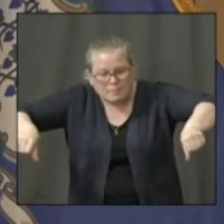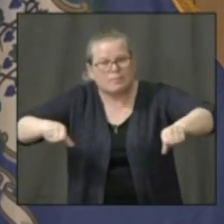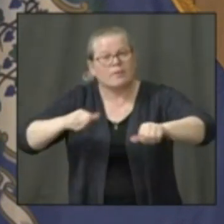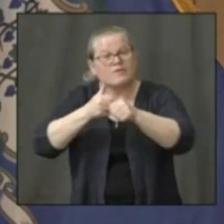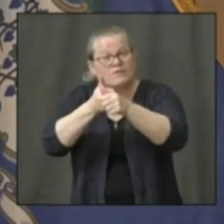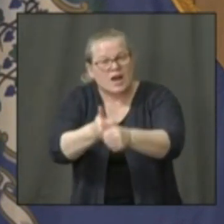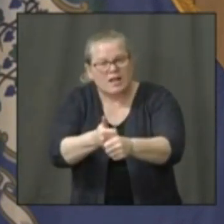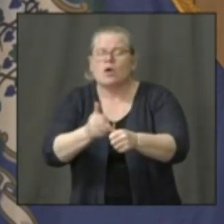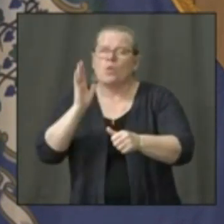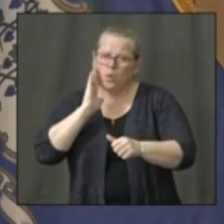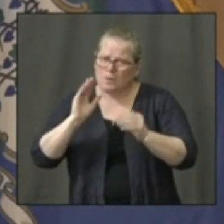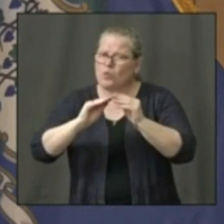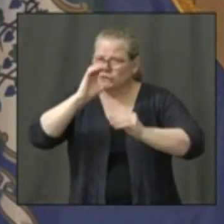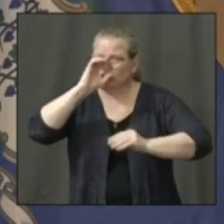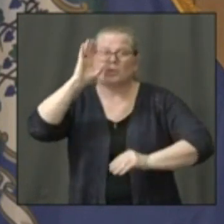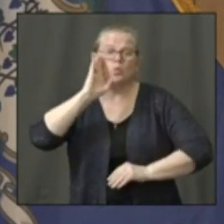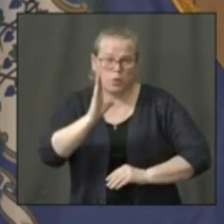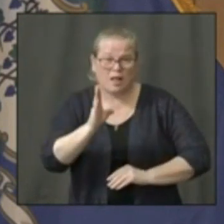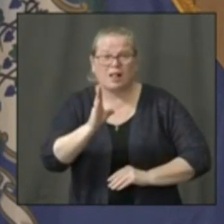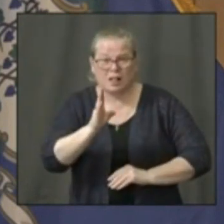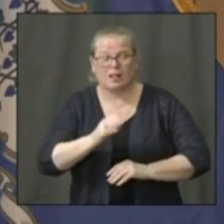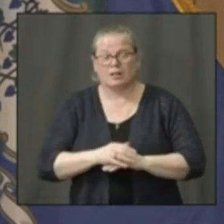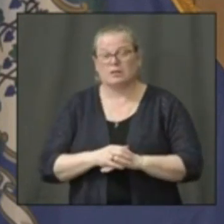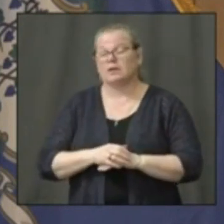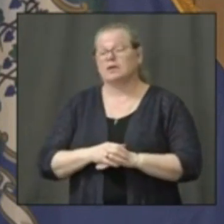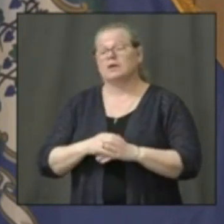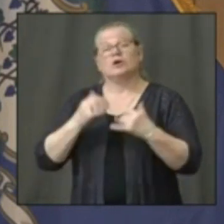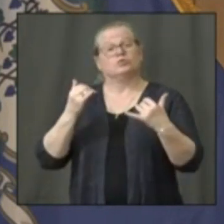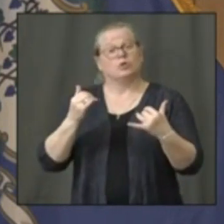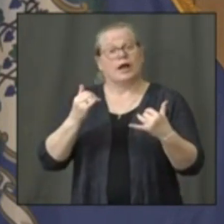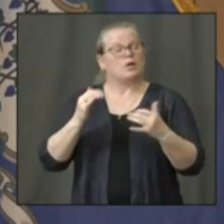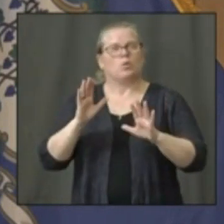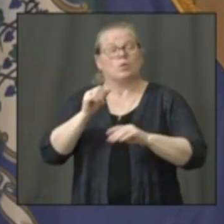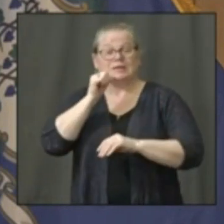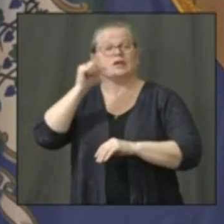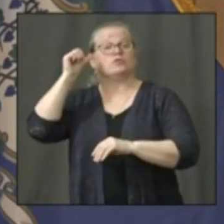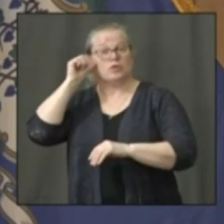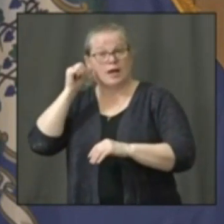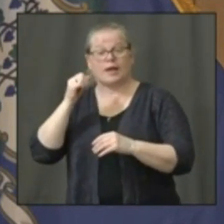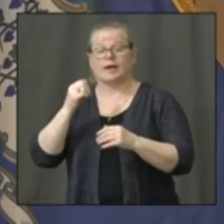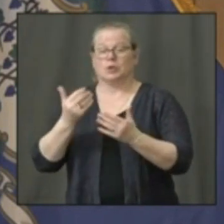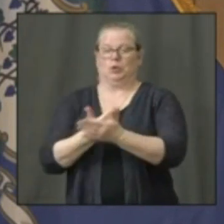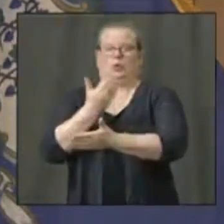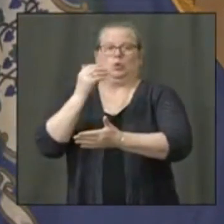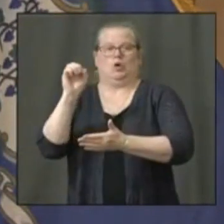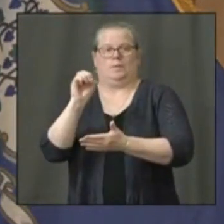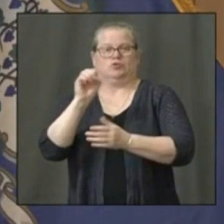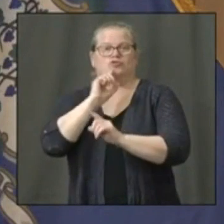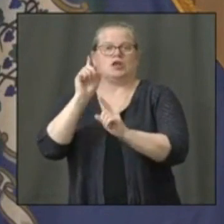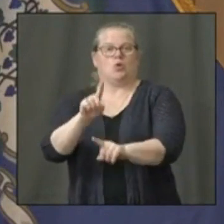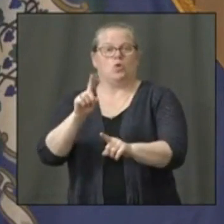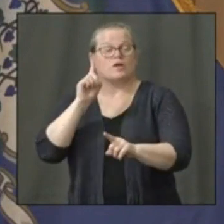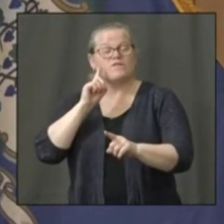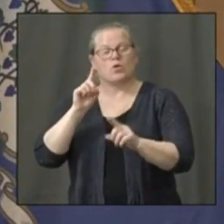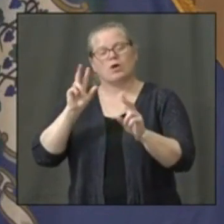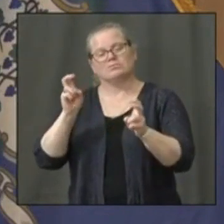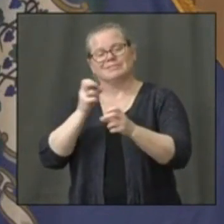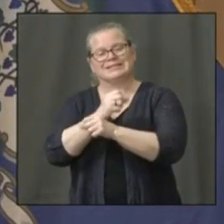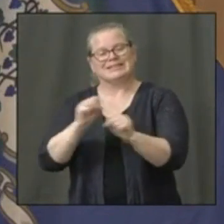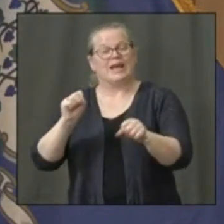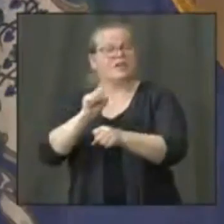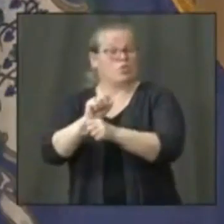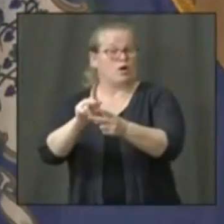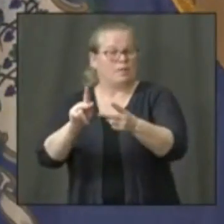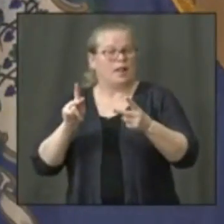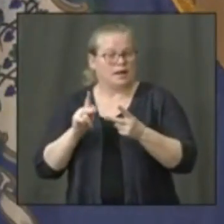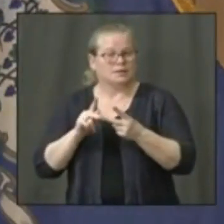it. We also are now putting out today, or yesterday, emergency order regarding a safe workplace. I told you